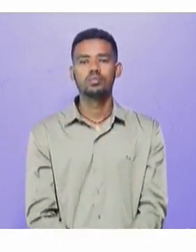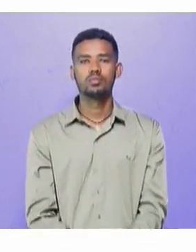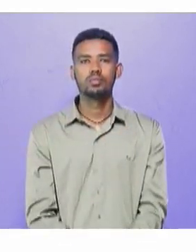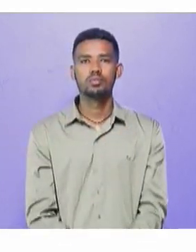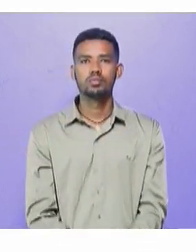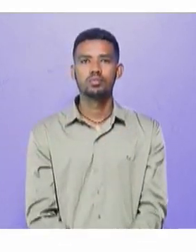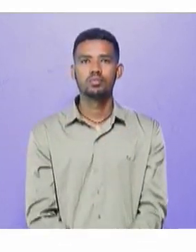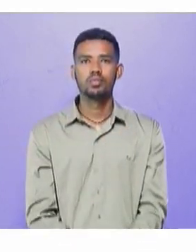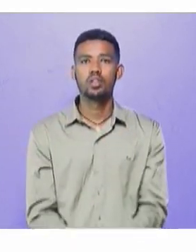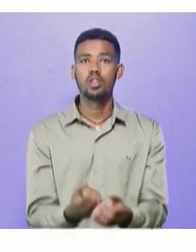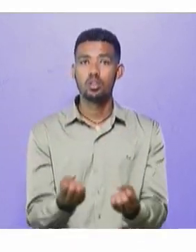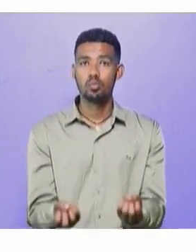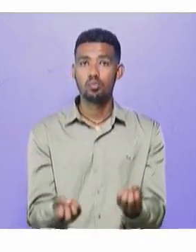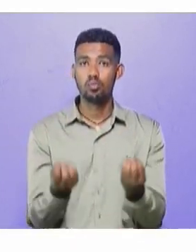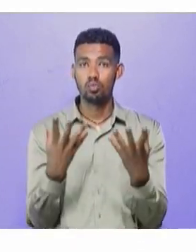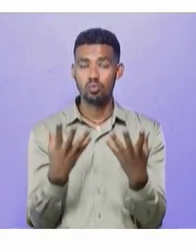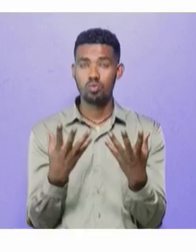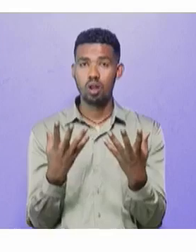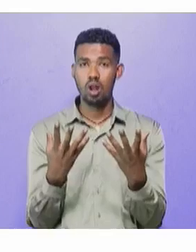the plural